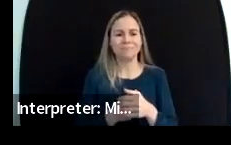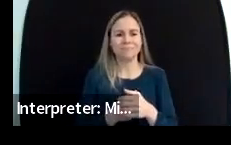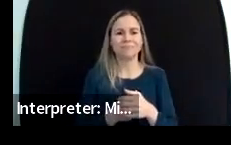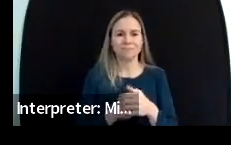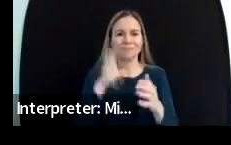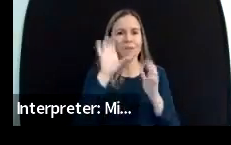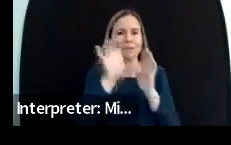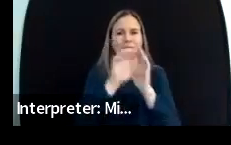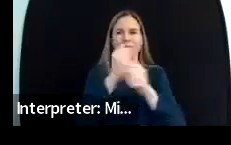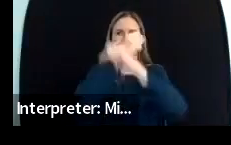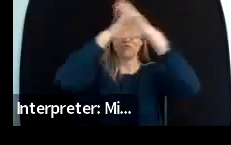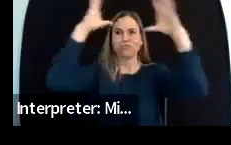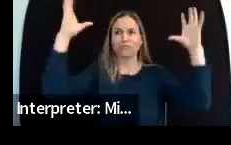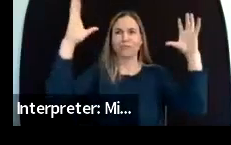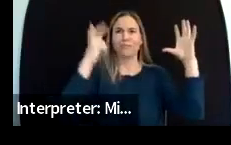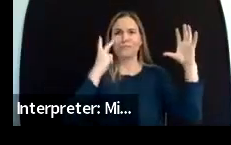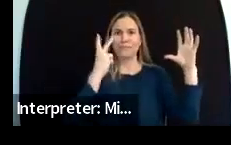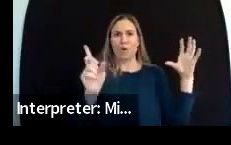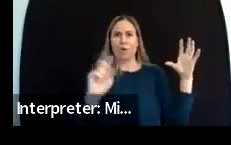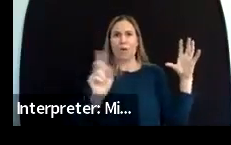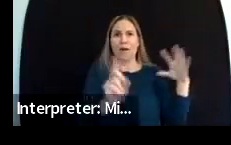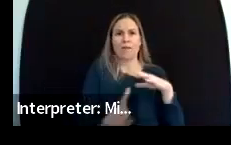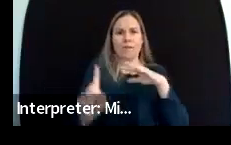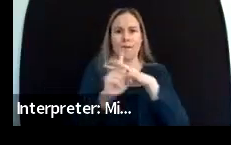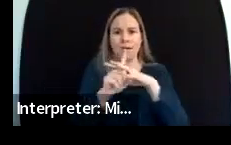and visualize sort of where they come in